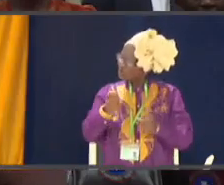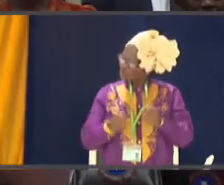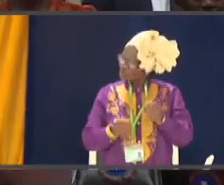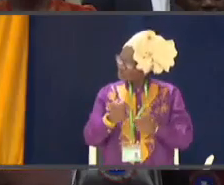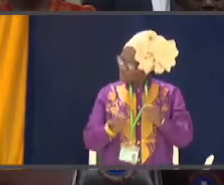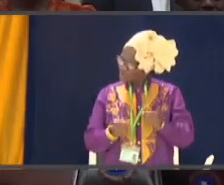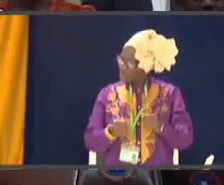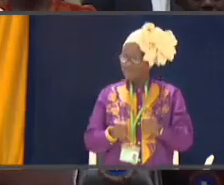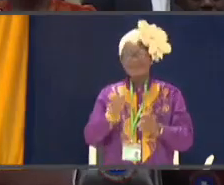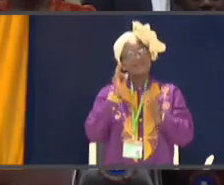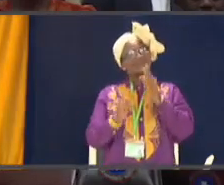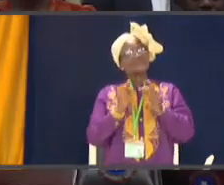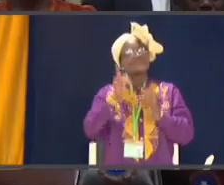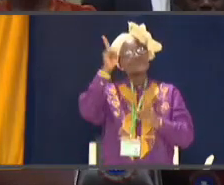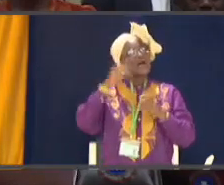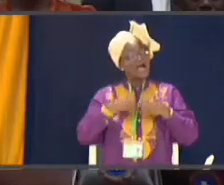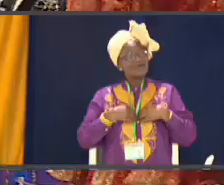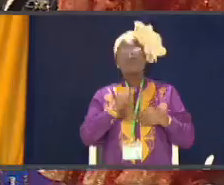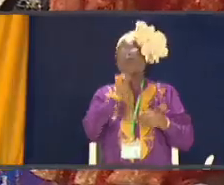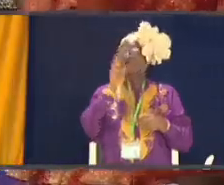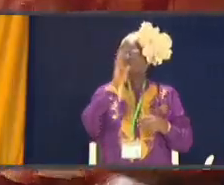if you have not been merciful to us,